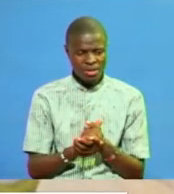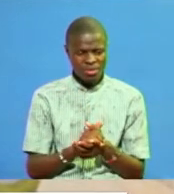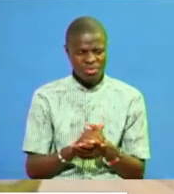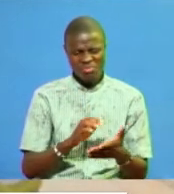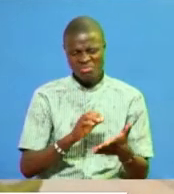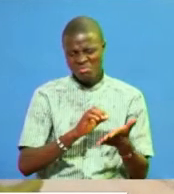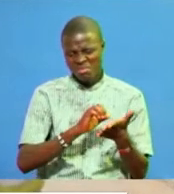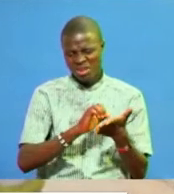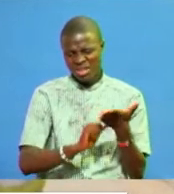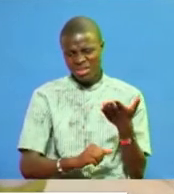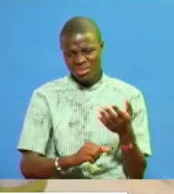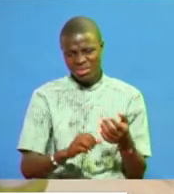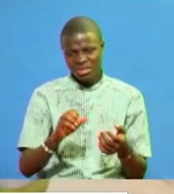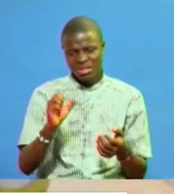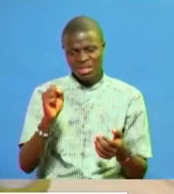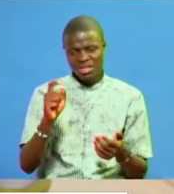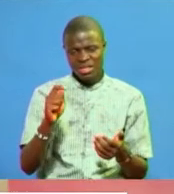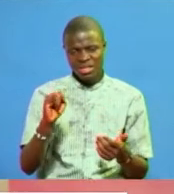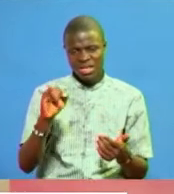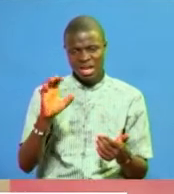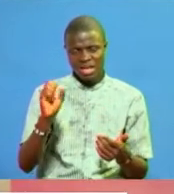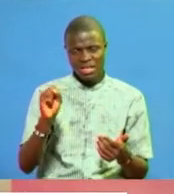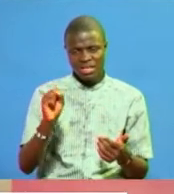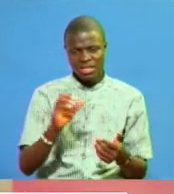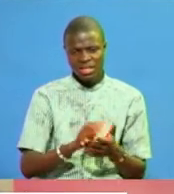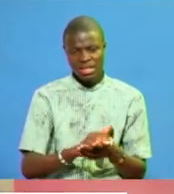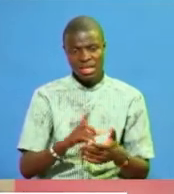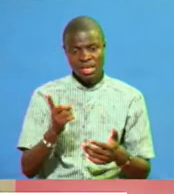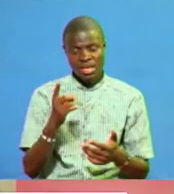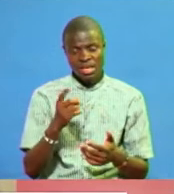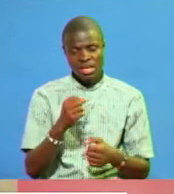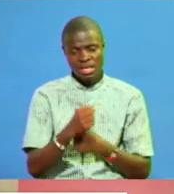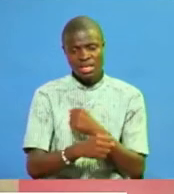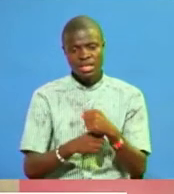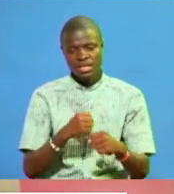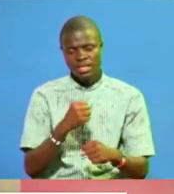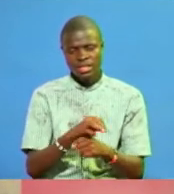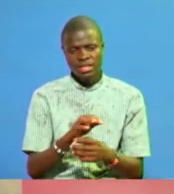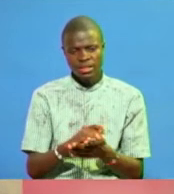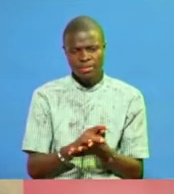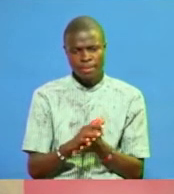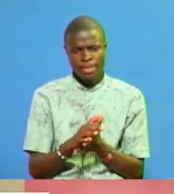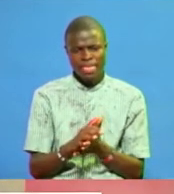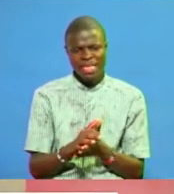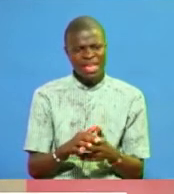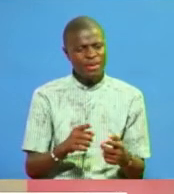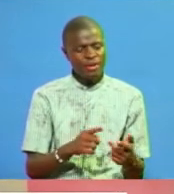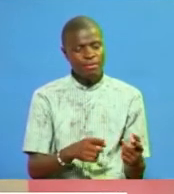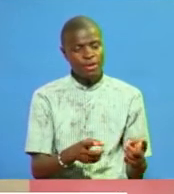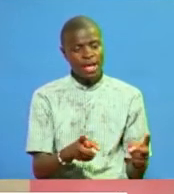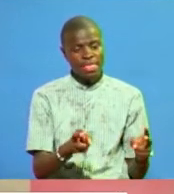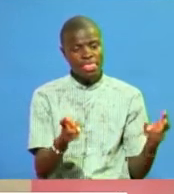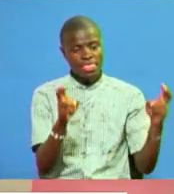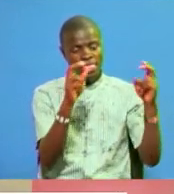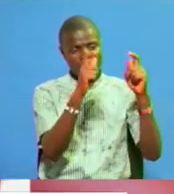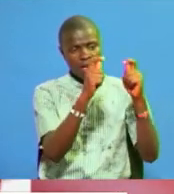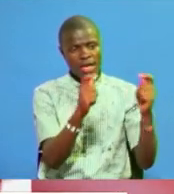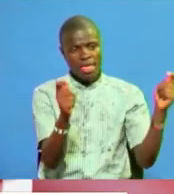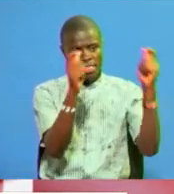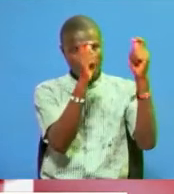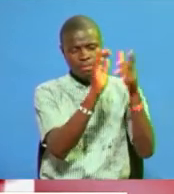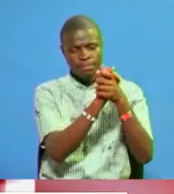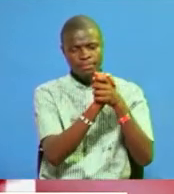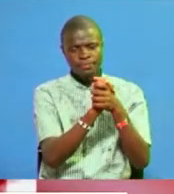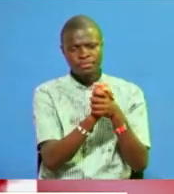STIs. Each year, there is a theme that is geared towards spreading the message of prevention being better than